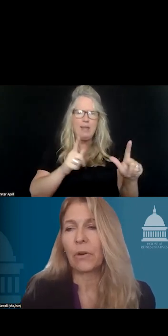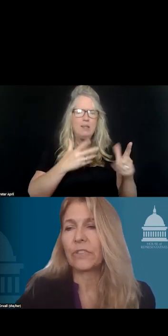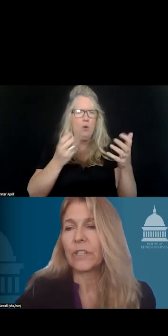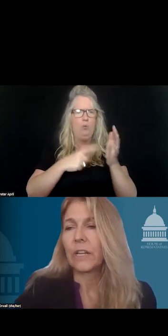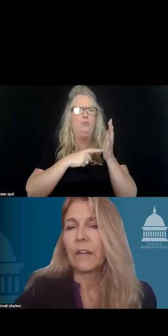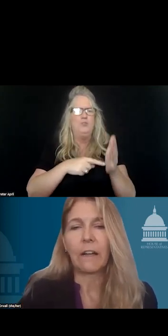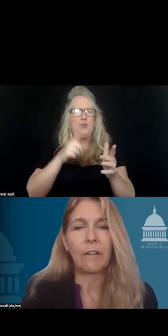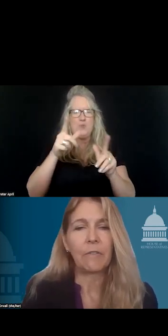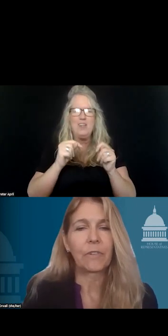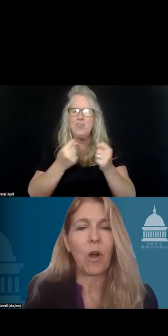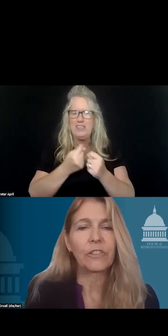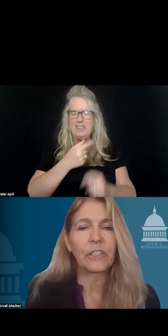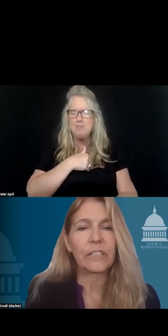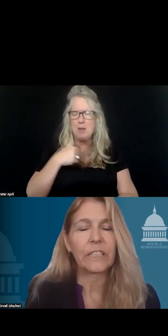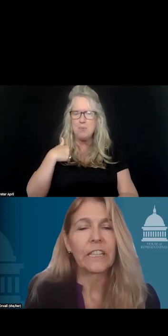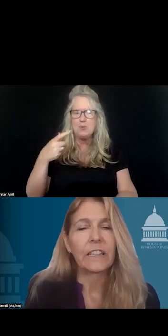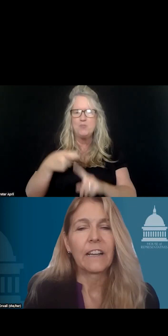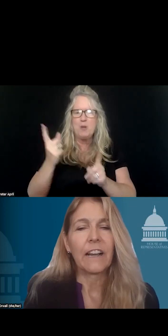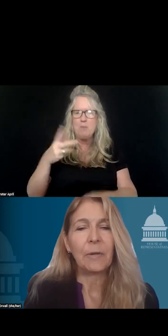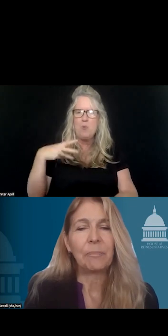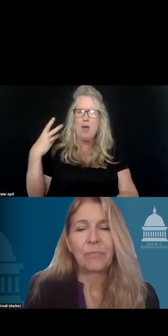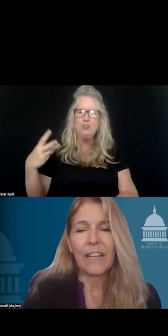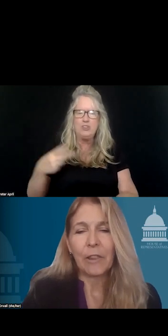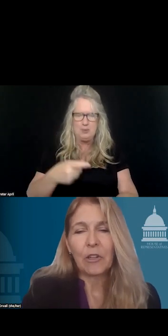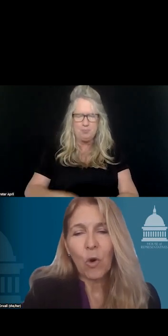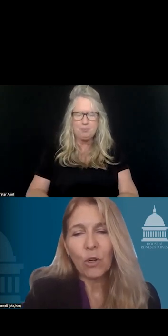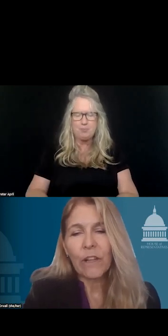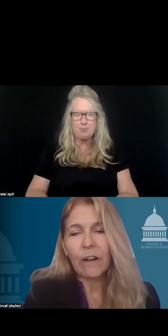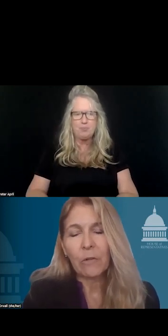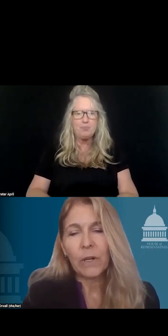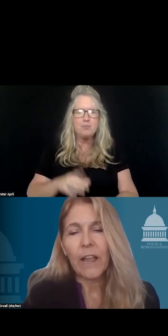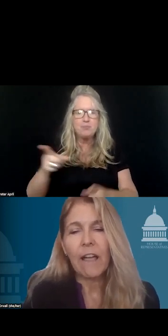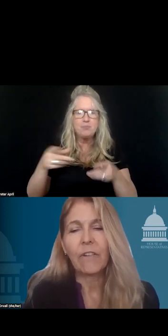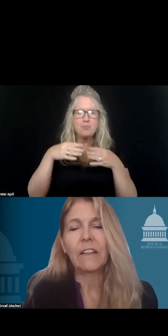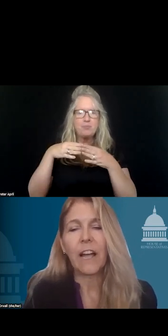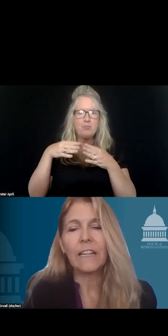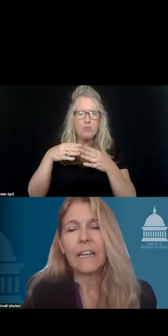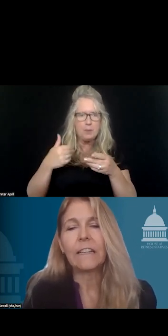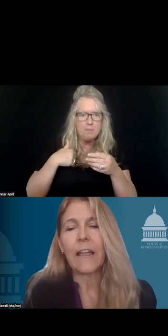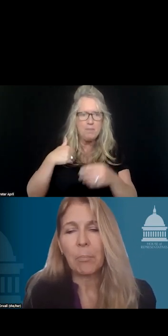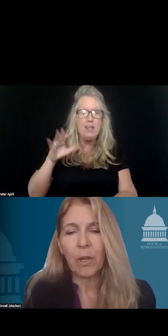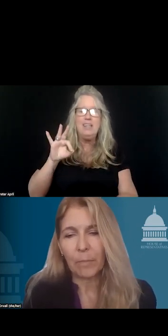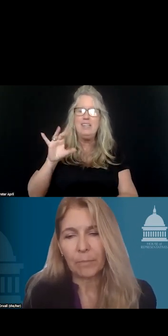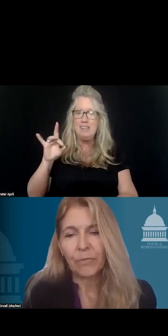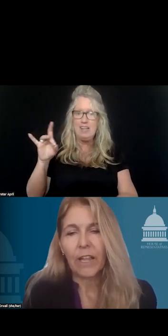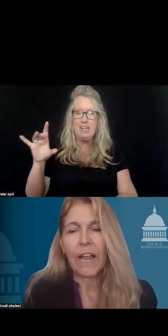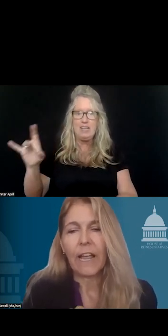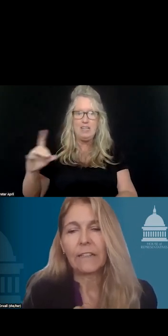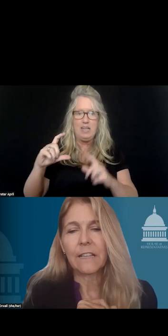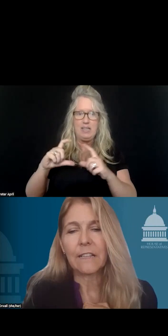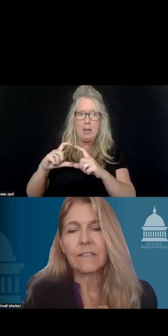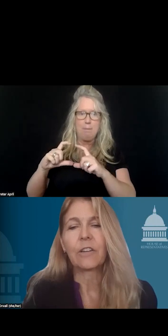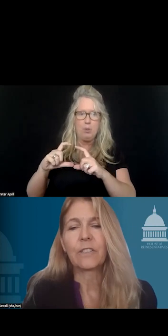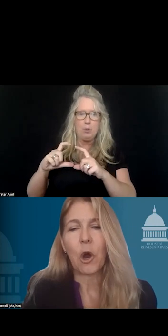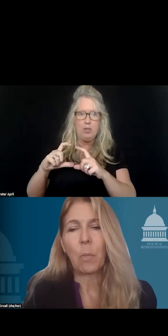team members from Washington. In the corner there, we have a 988 emblem, and